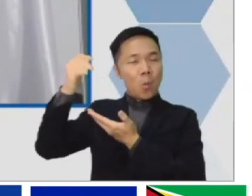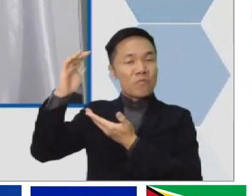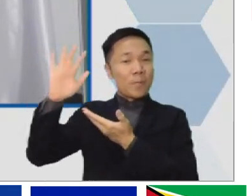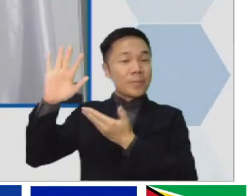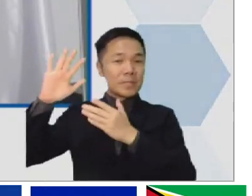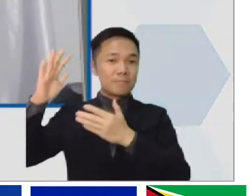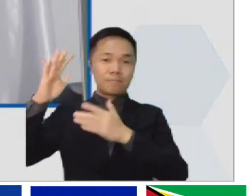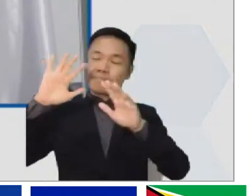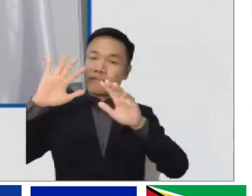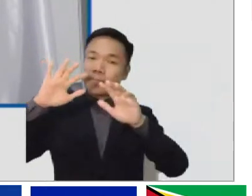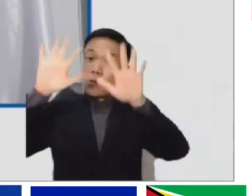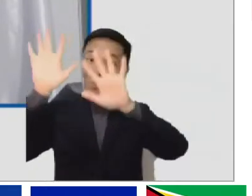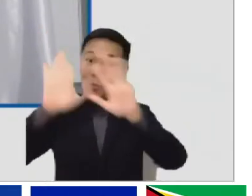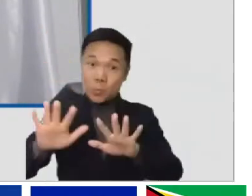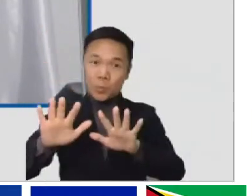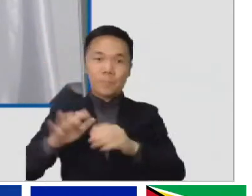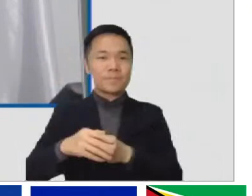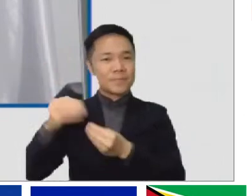prevent